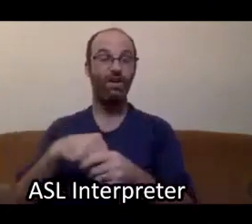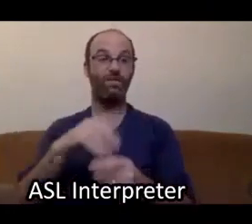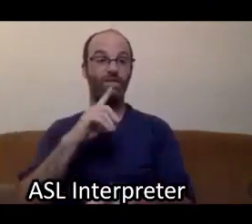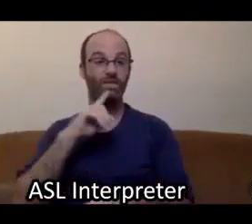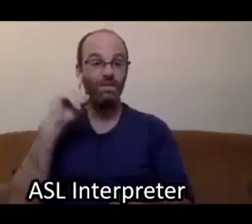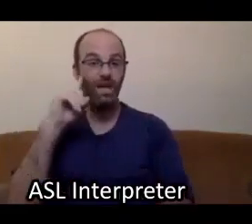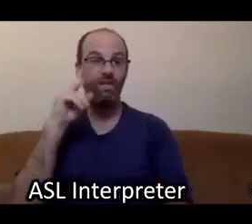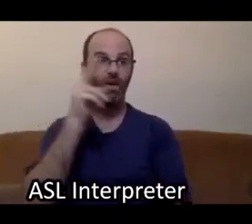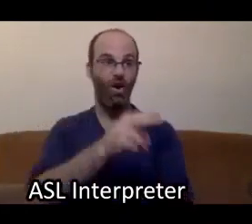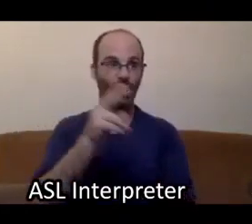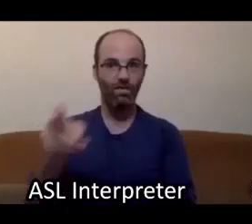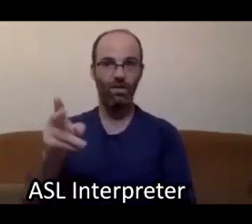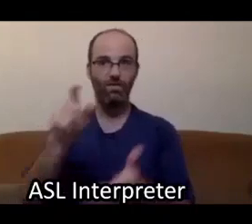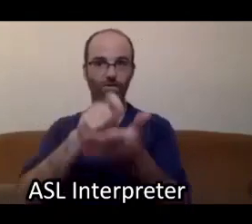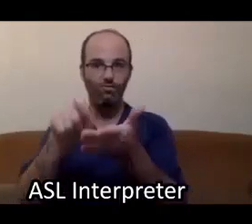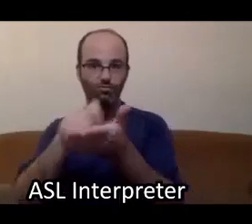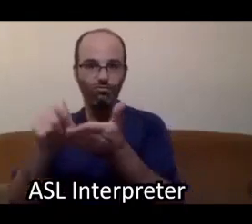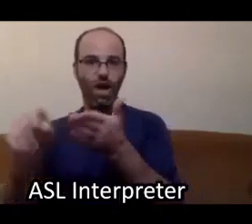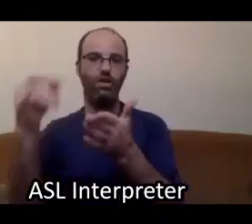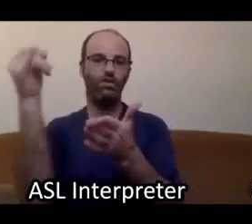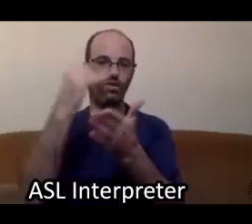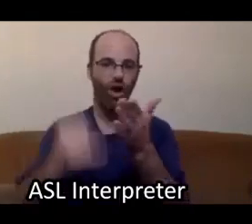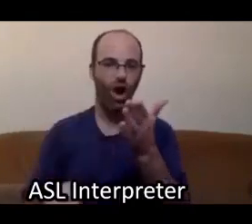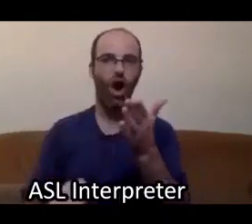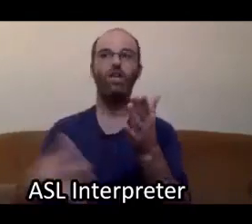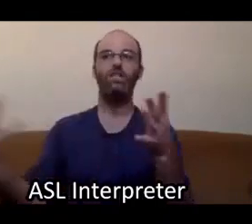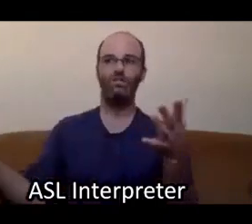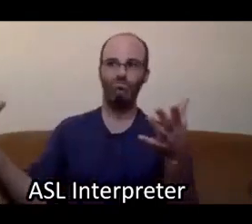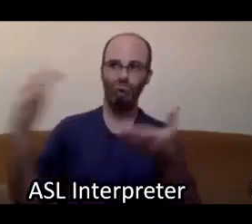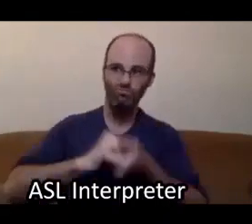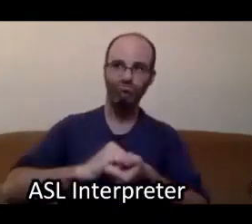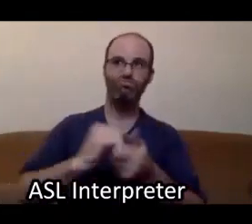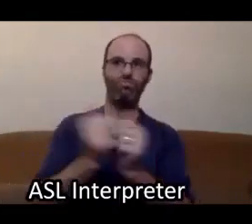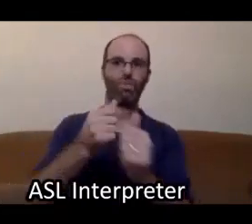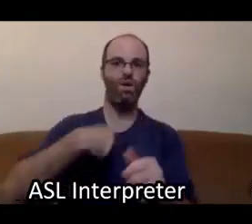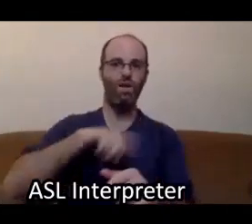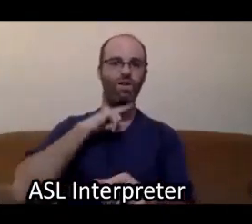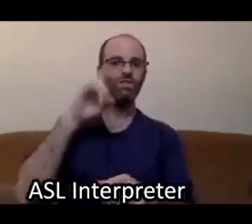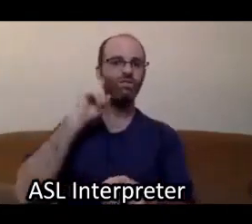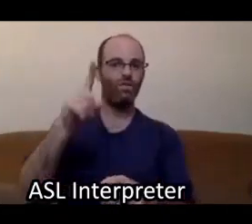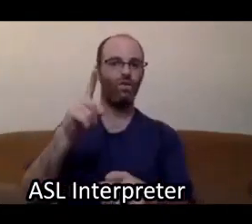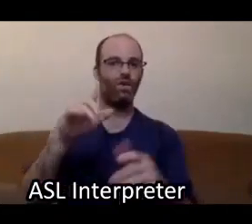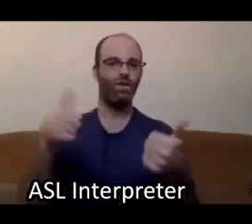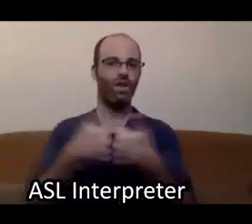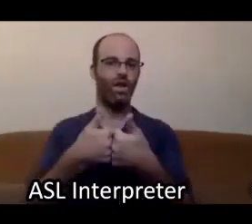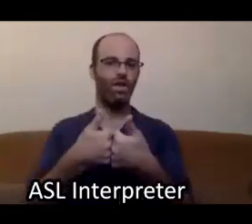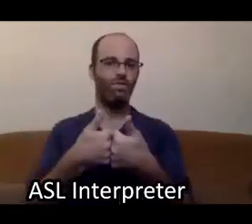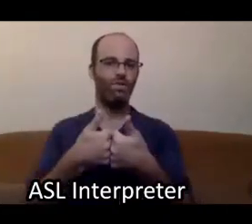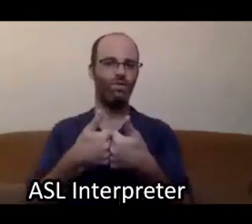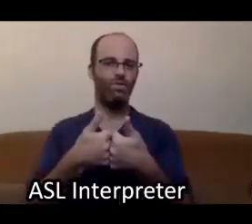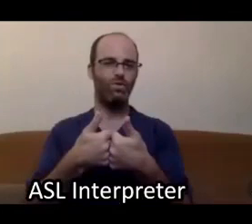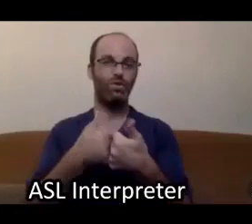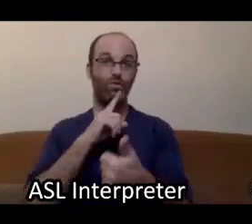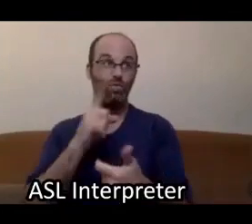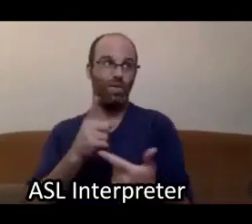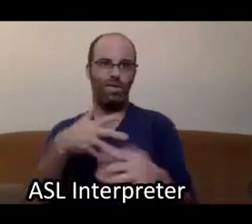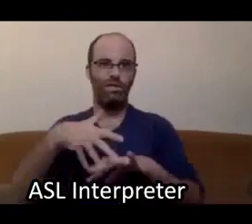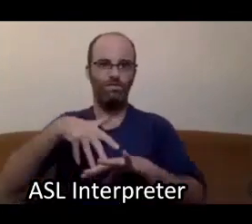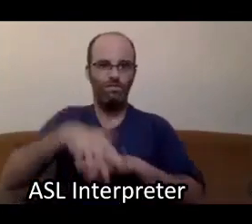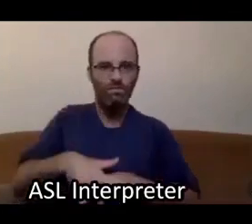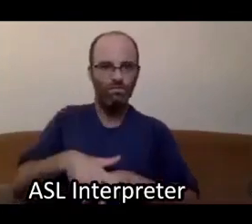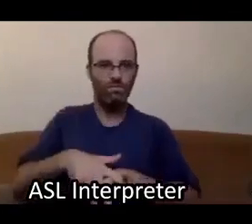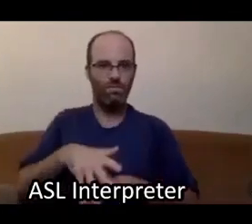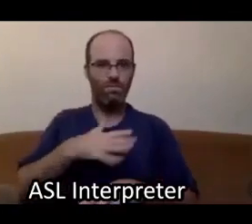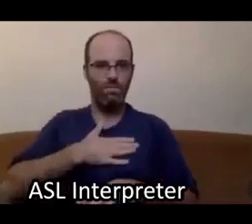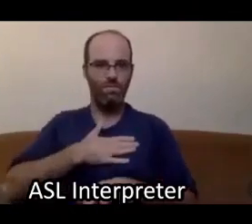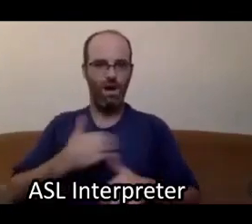and artists that we're getting on board for the game. So yeah. So it's integral to my life, really. It's my day job has